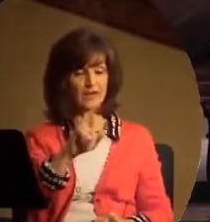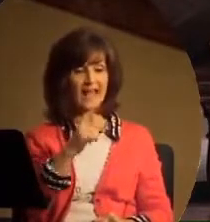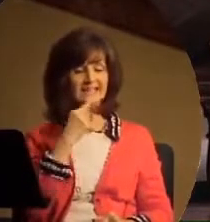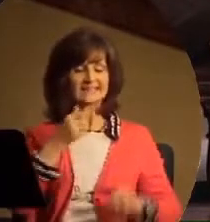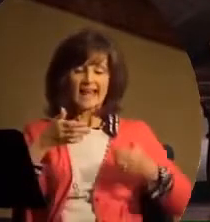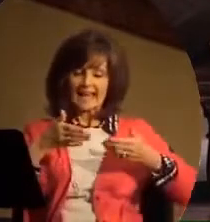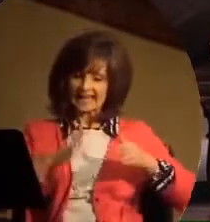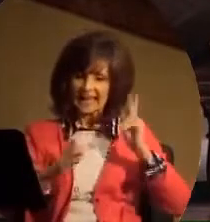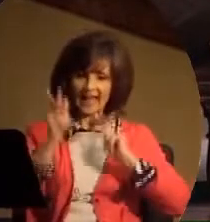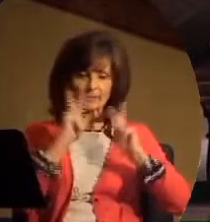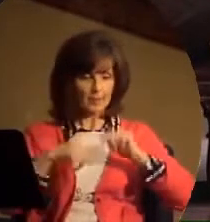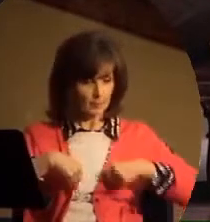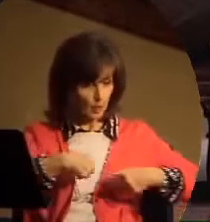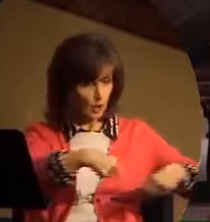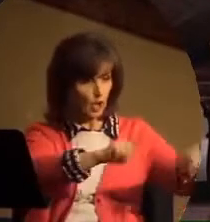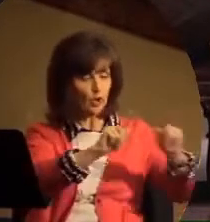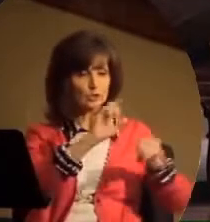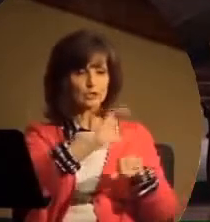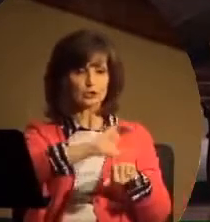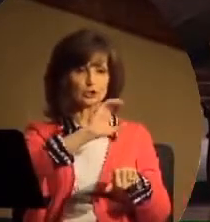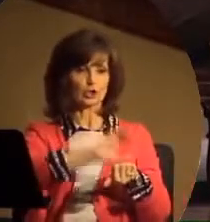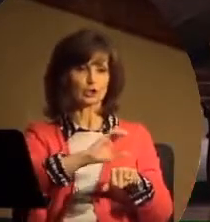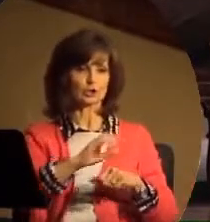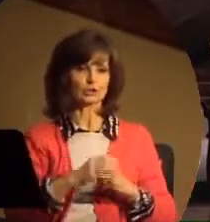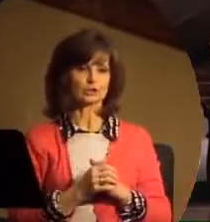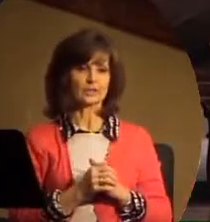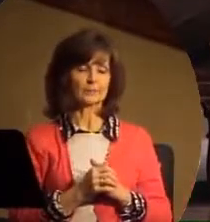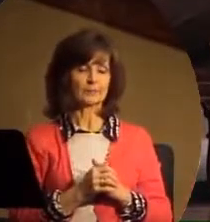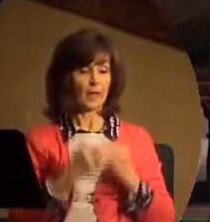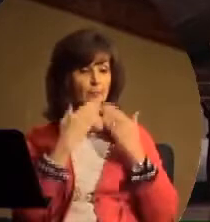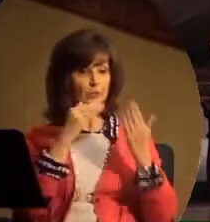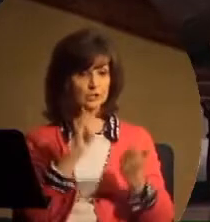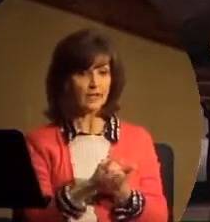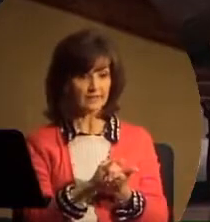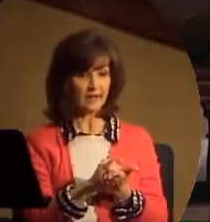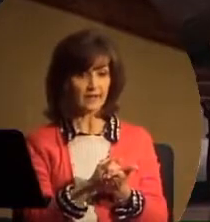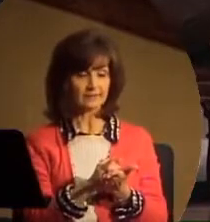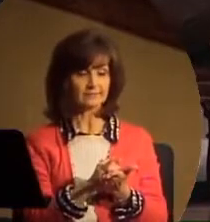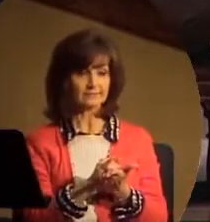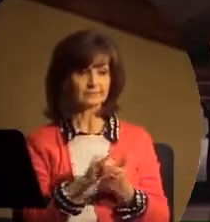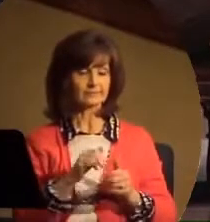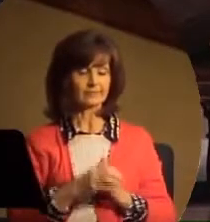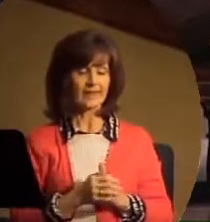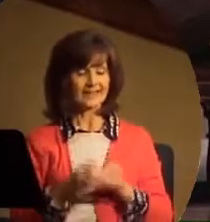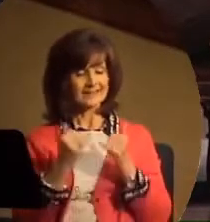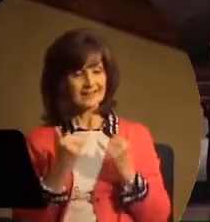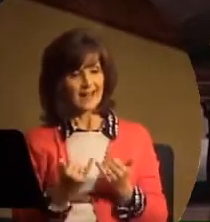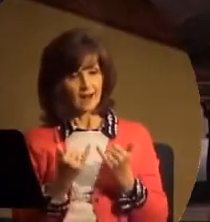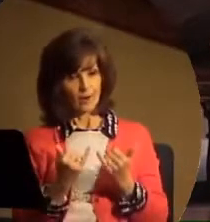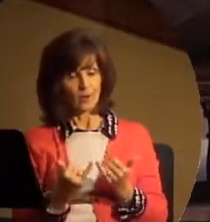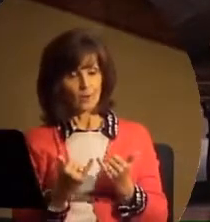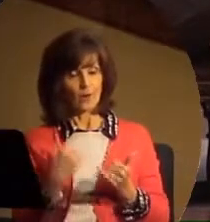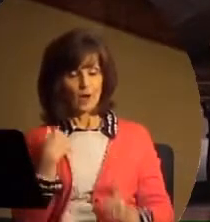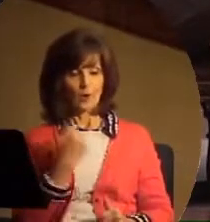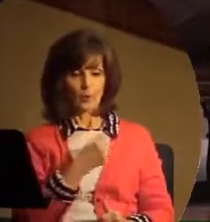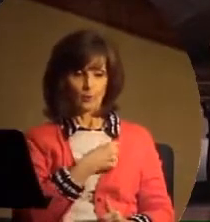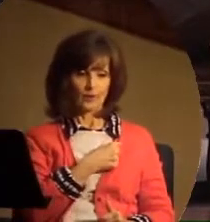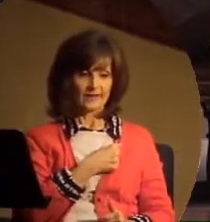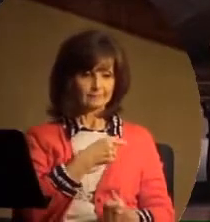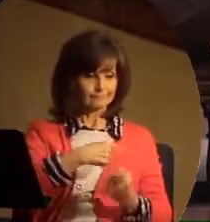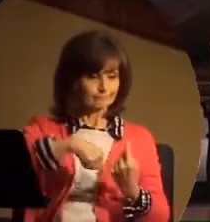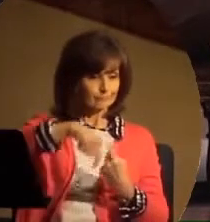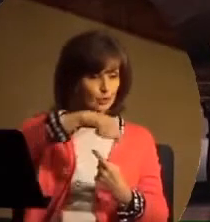let the people go to church again. Hey, I appreciate all that. And now we turn right